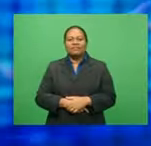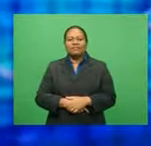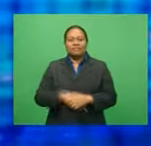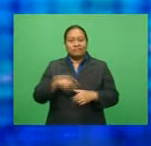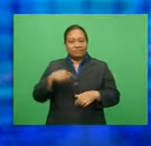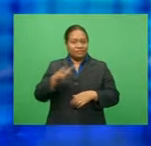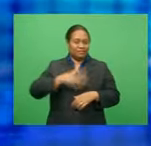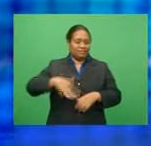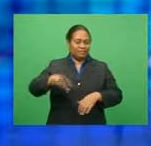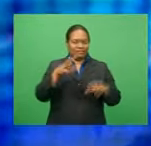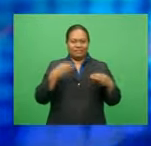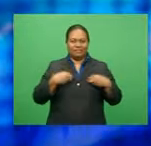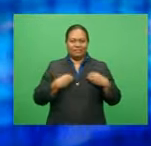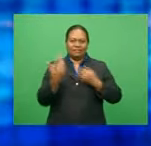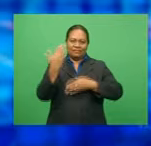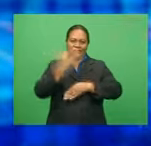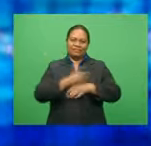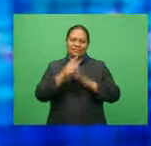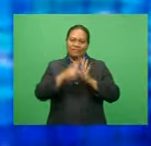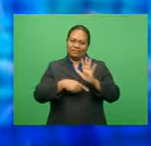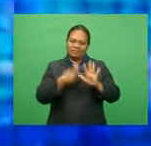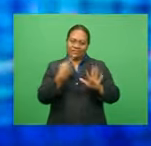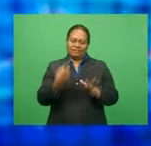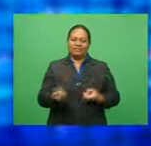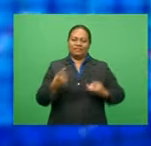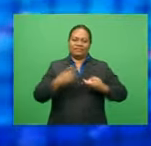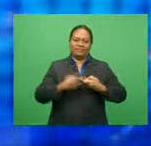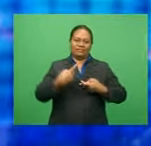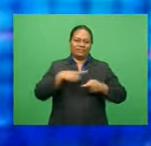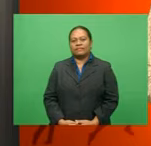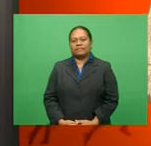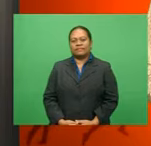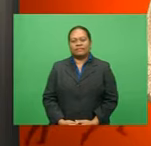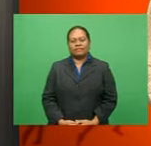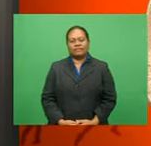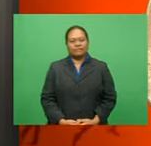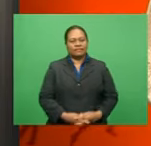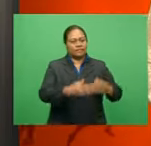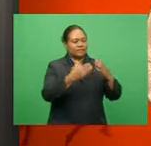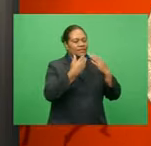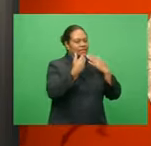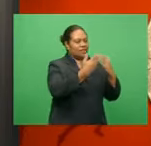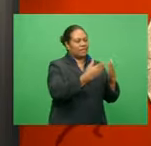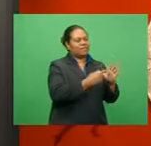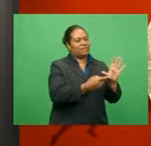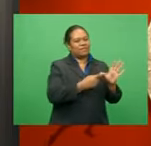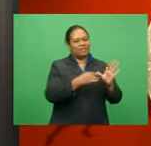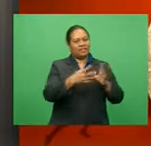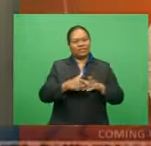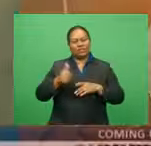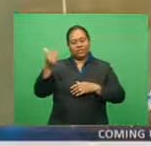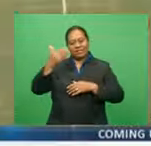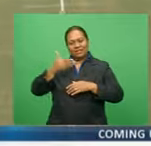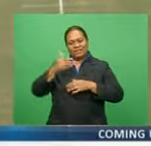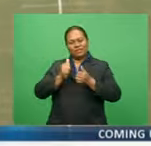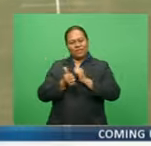That's all from Business Tonight. Jamie joins us now with the latest from sports. Thanks, Apanisa, and good evening. In sports